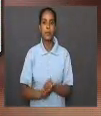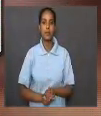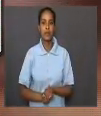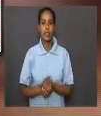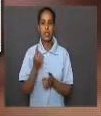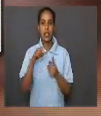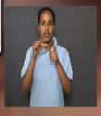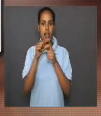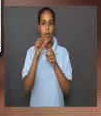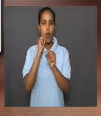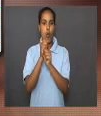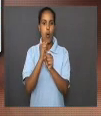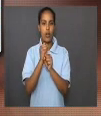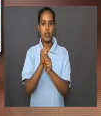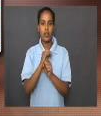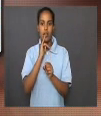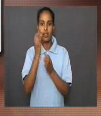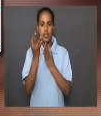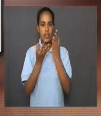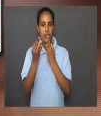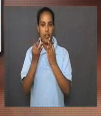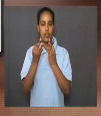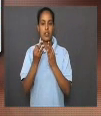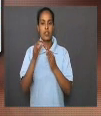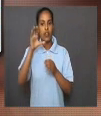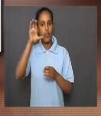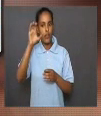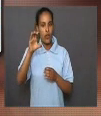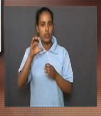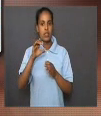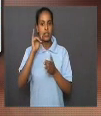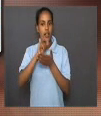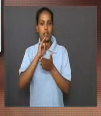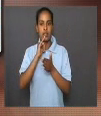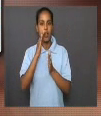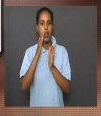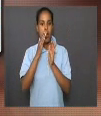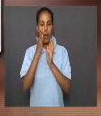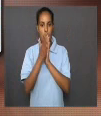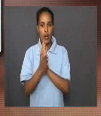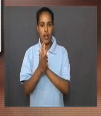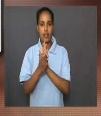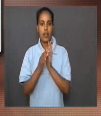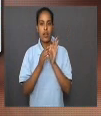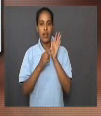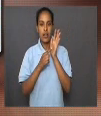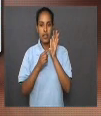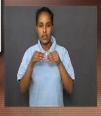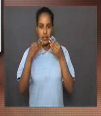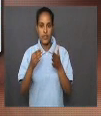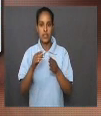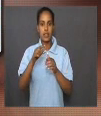The term work is defined as a force that is applied over a given